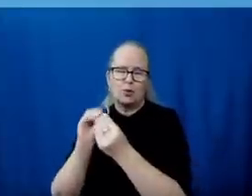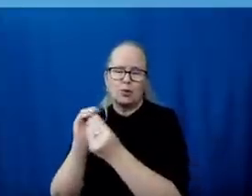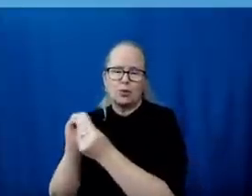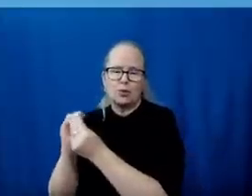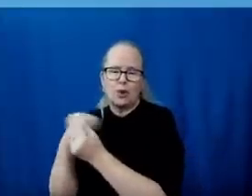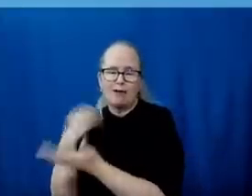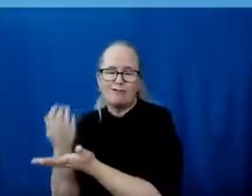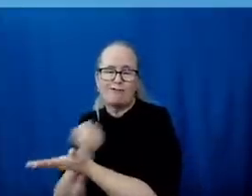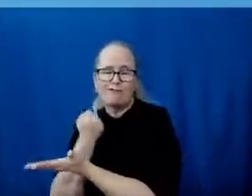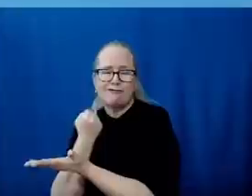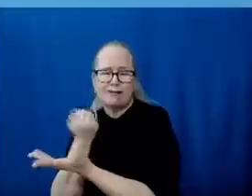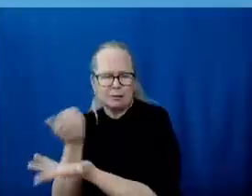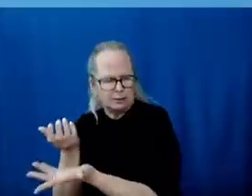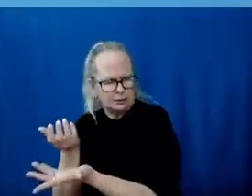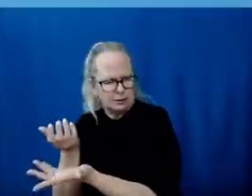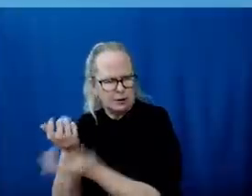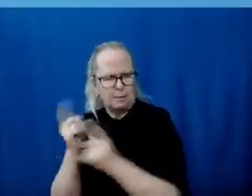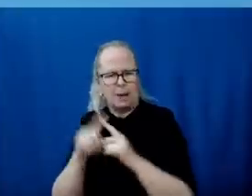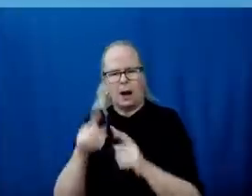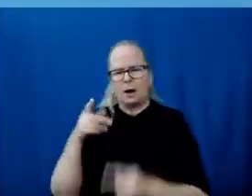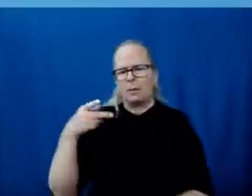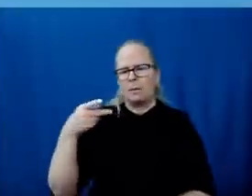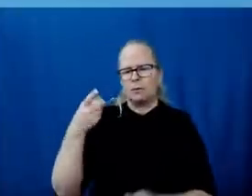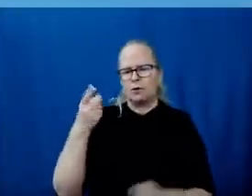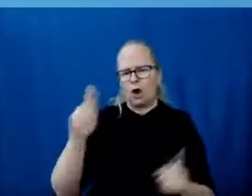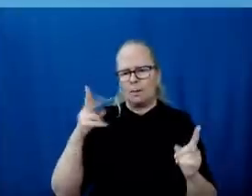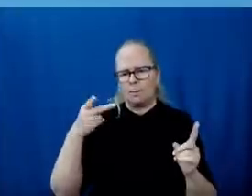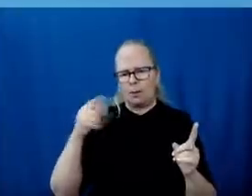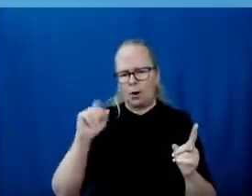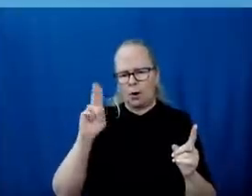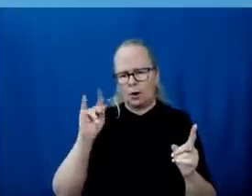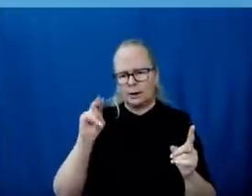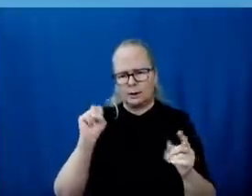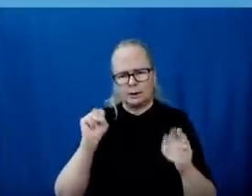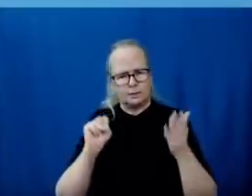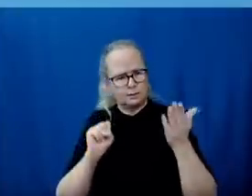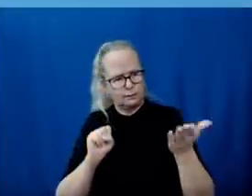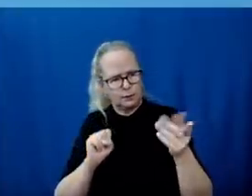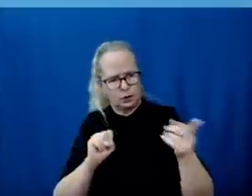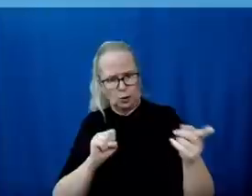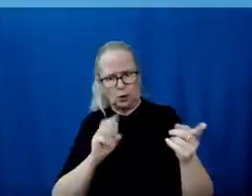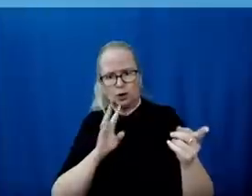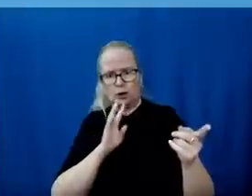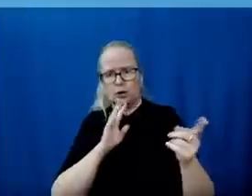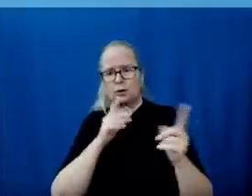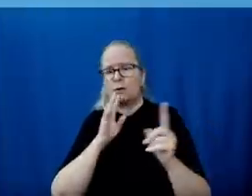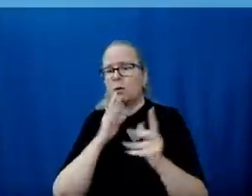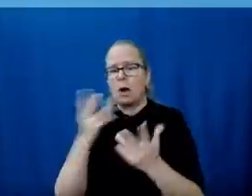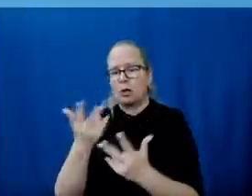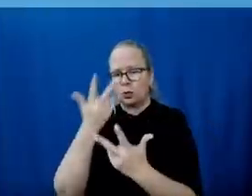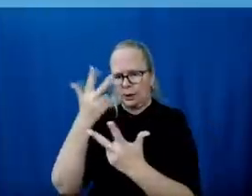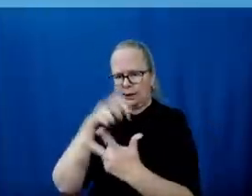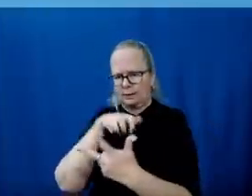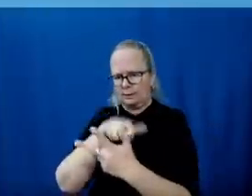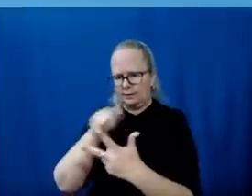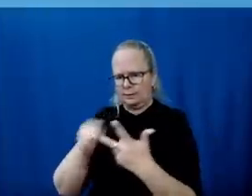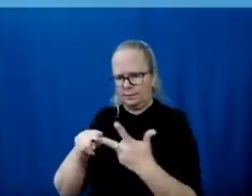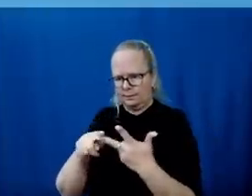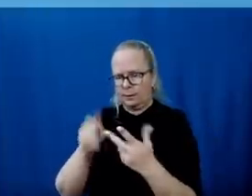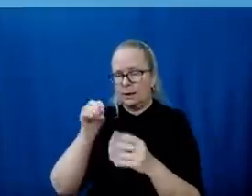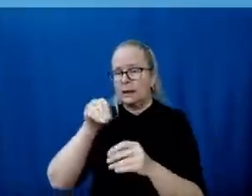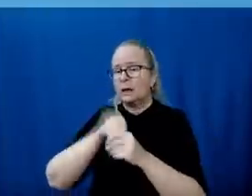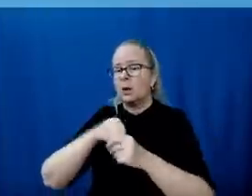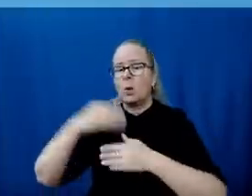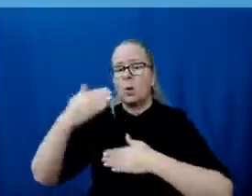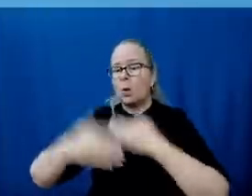I want to kiss that day. Yeah, bottom line, 3 readings in a row provide a very